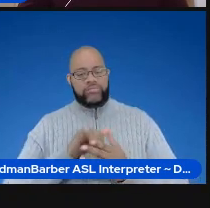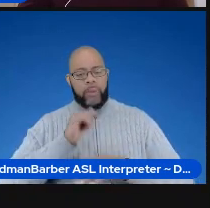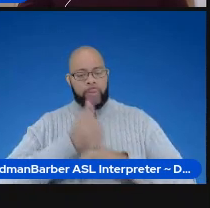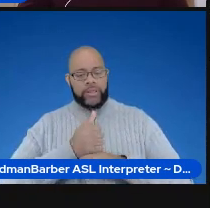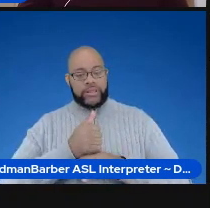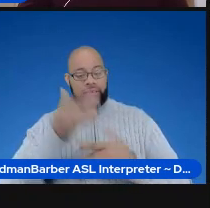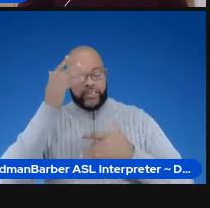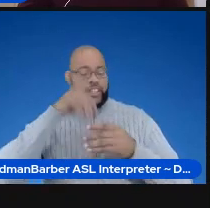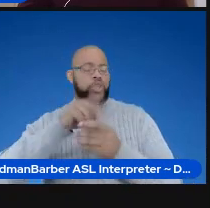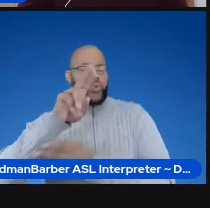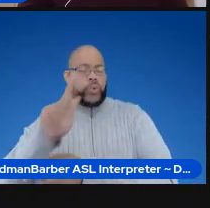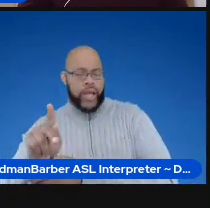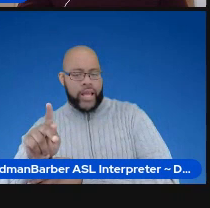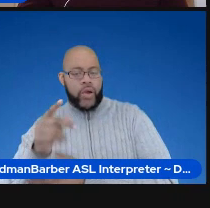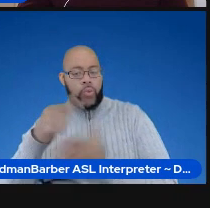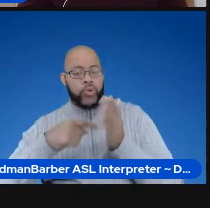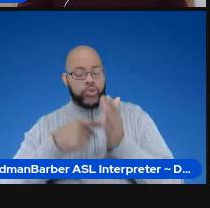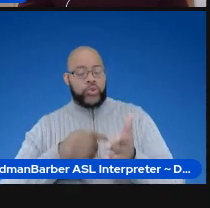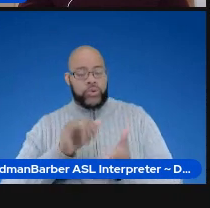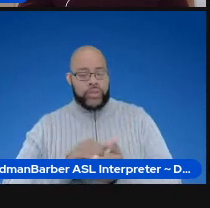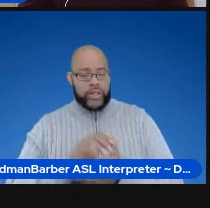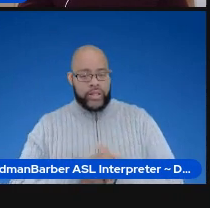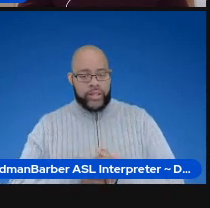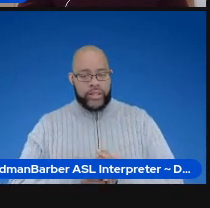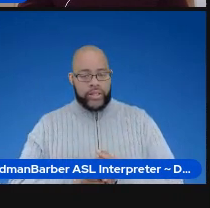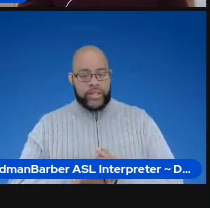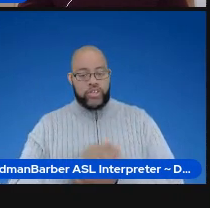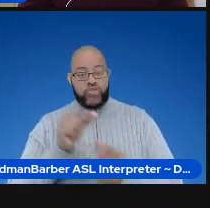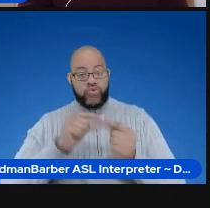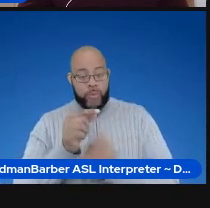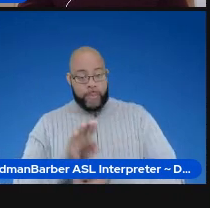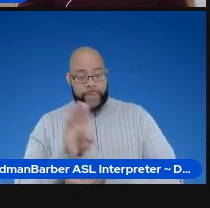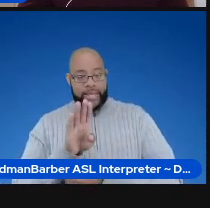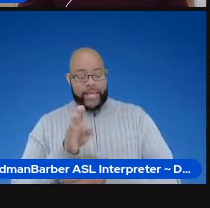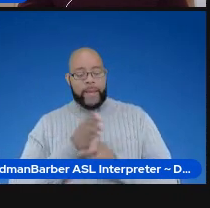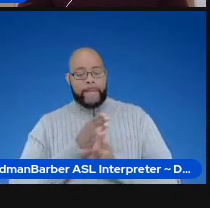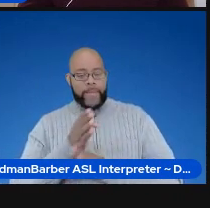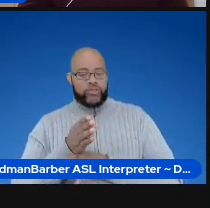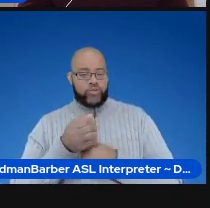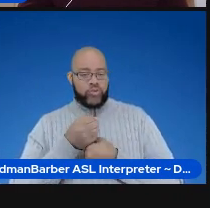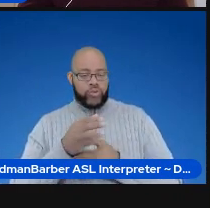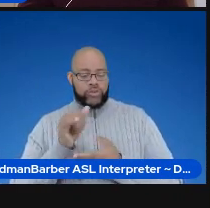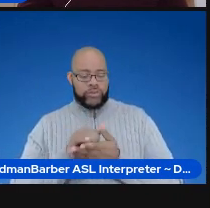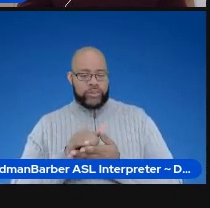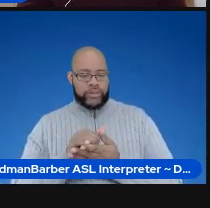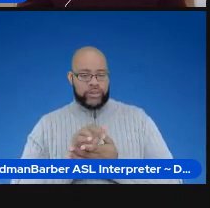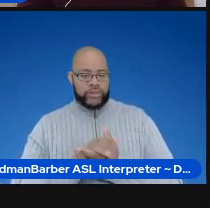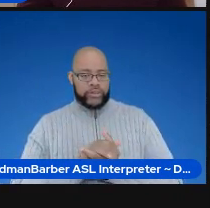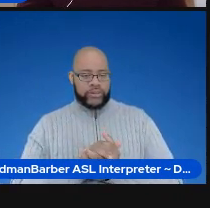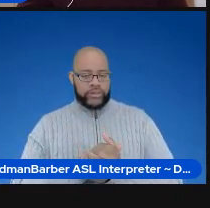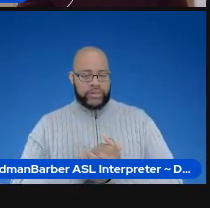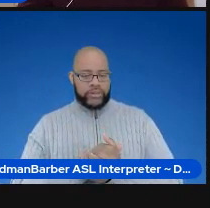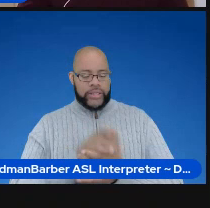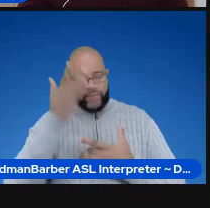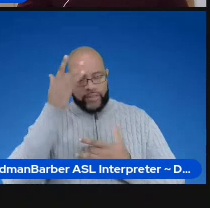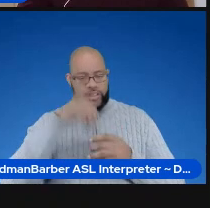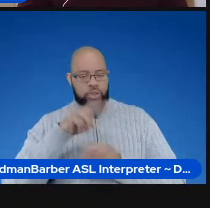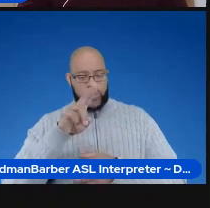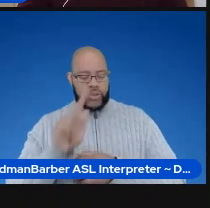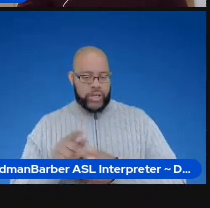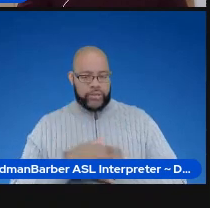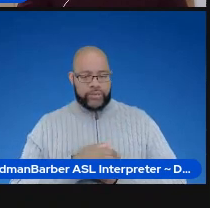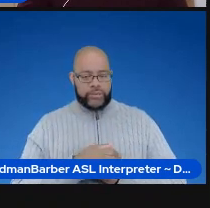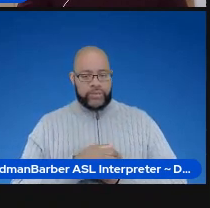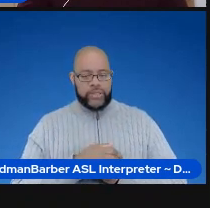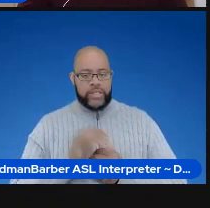UK. And essentially what it shows is that that group B is the major cause of invasive meningococcal infection in the UK. And since